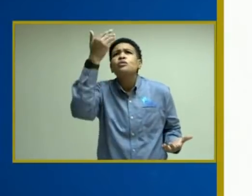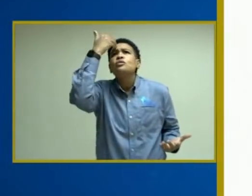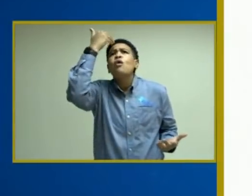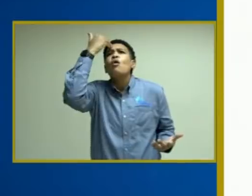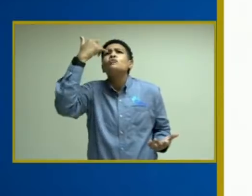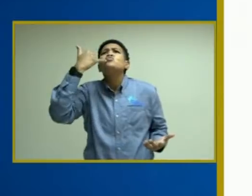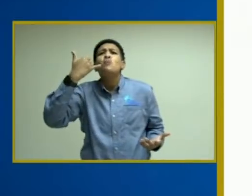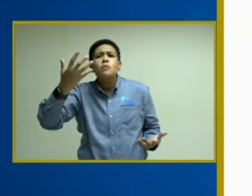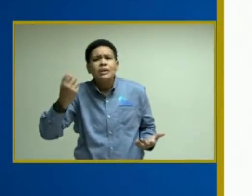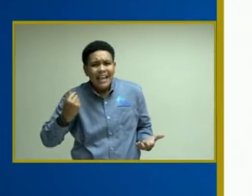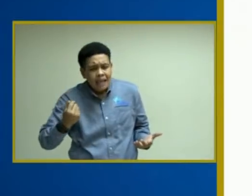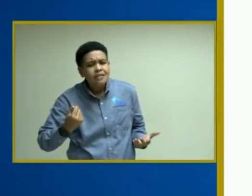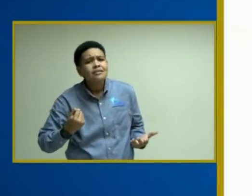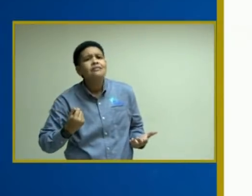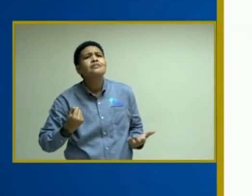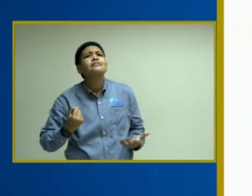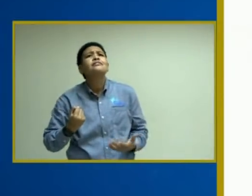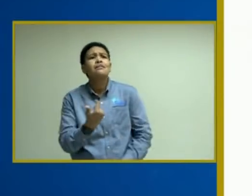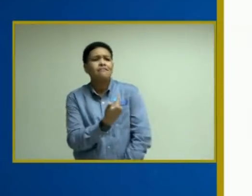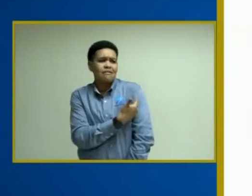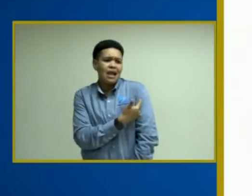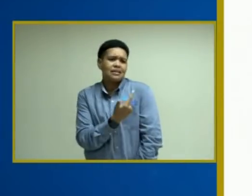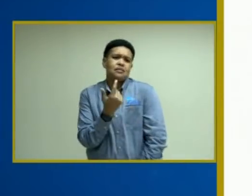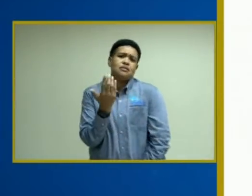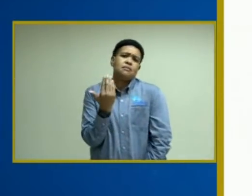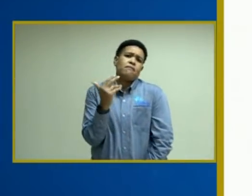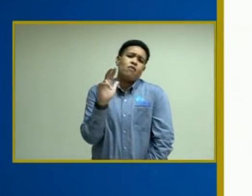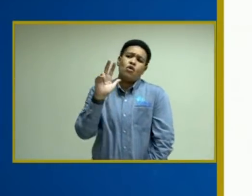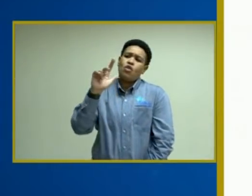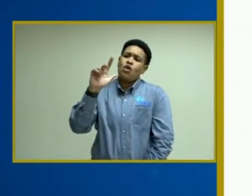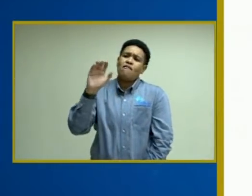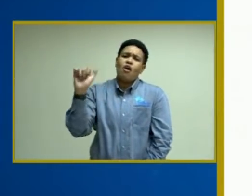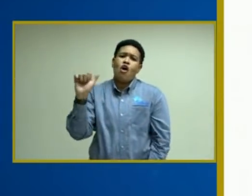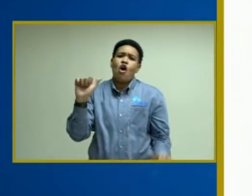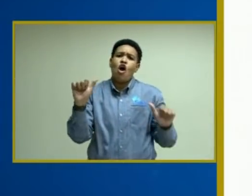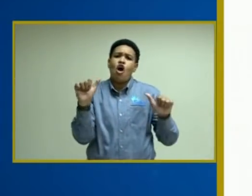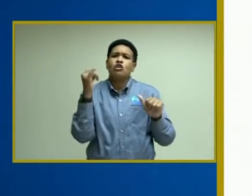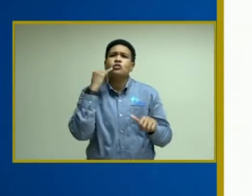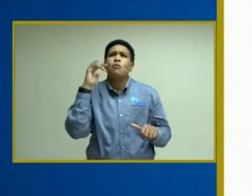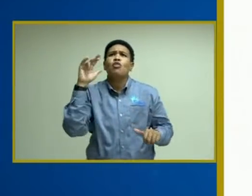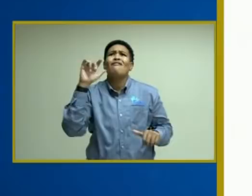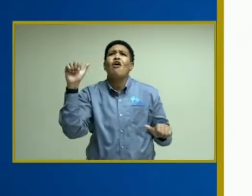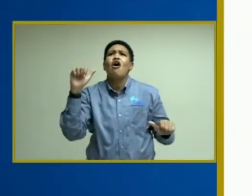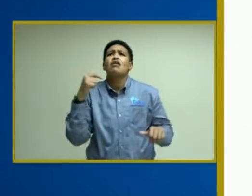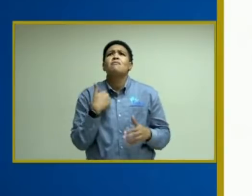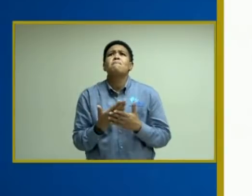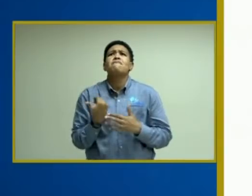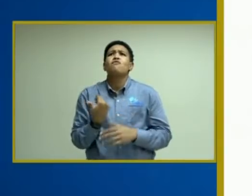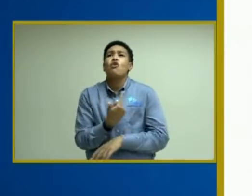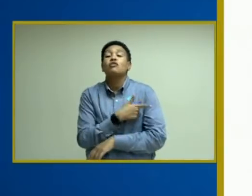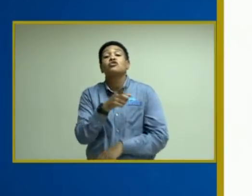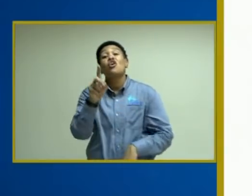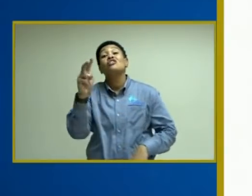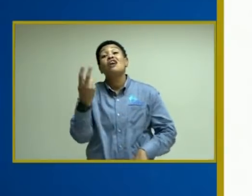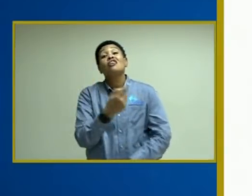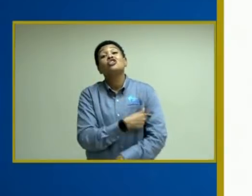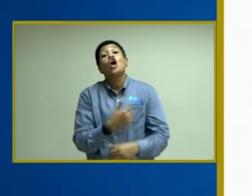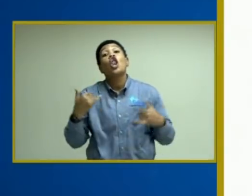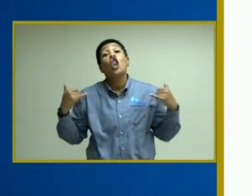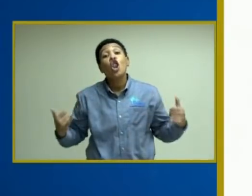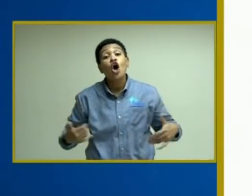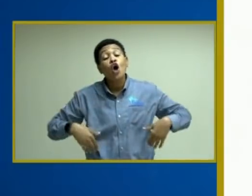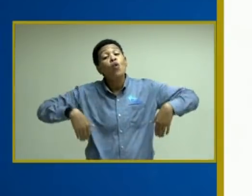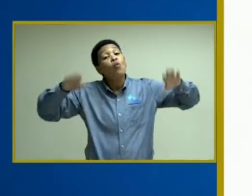that you have received vaccine before the 31st of August, then you are due your second dose